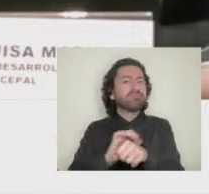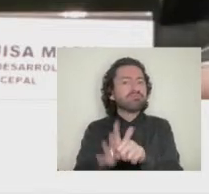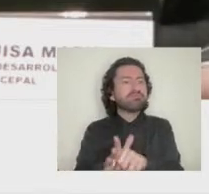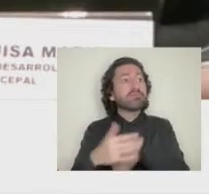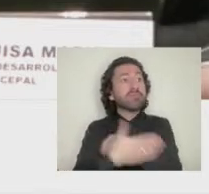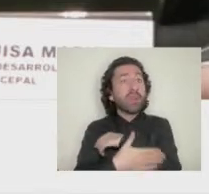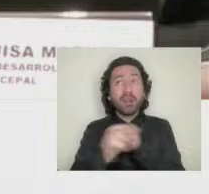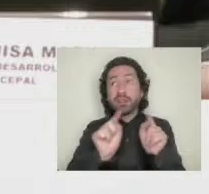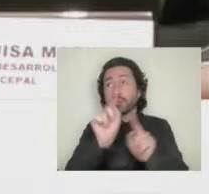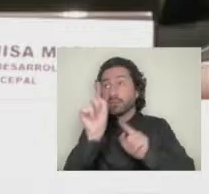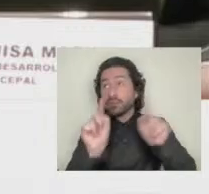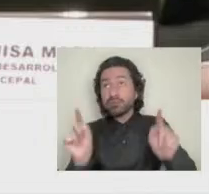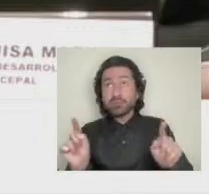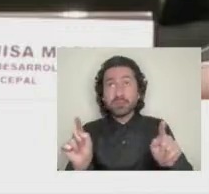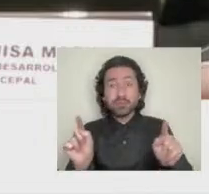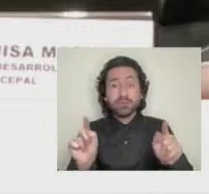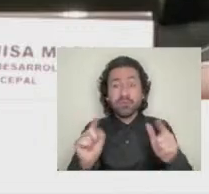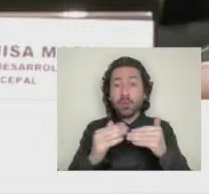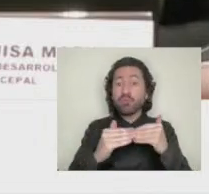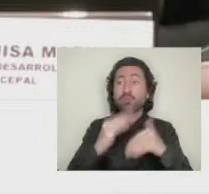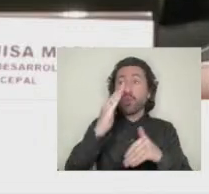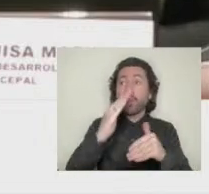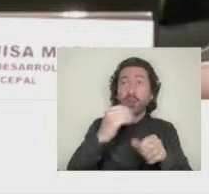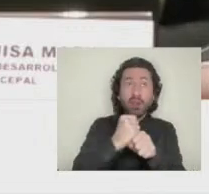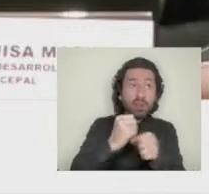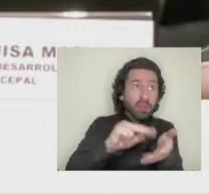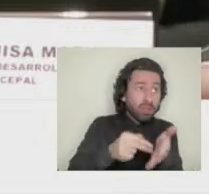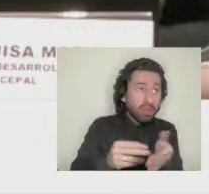labor market have